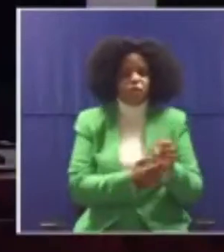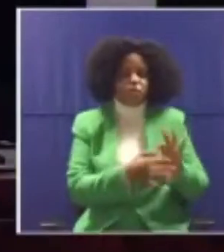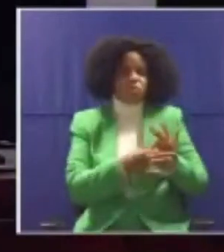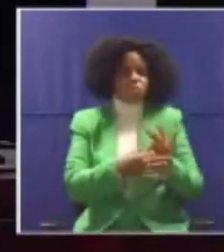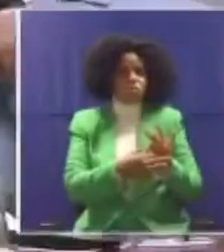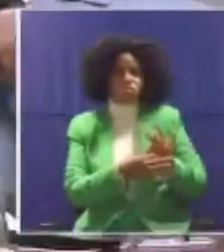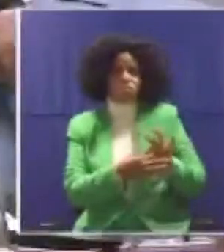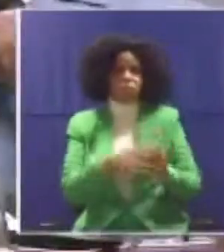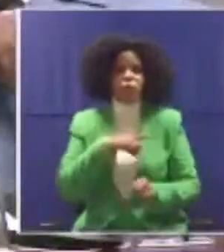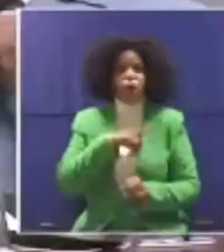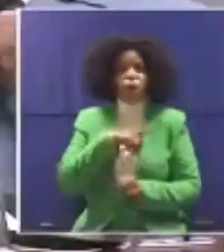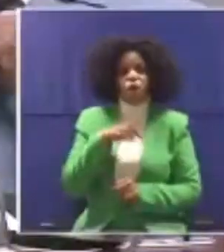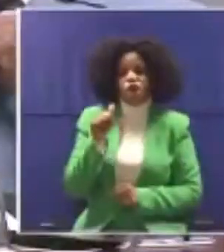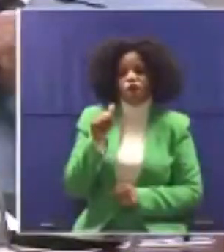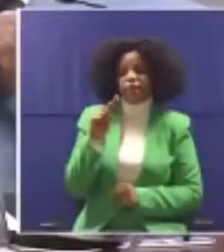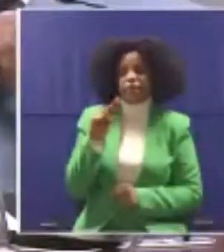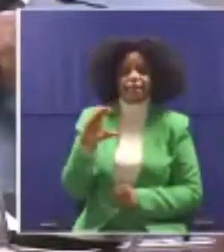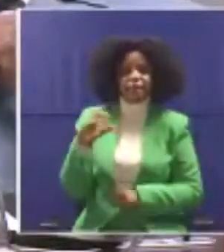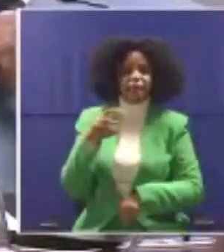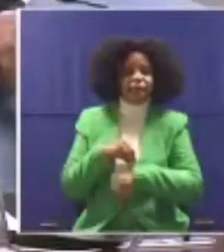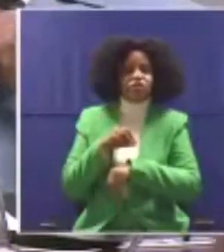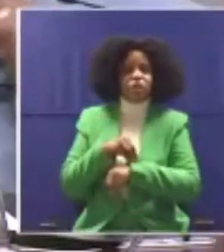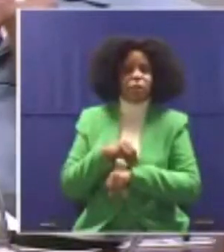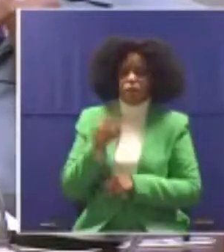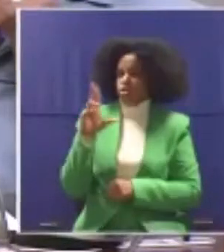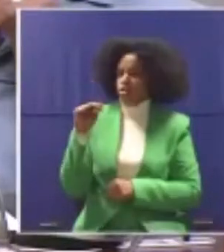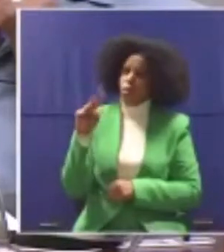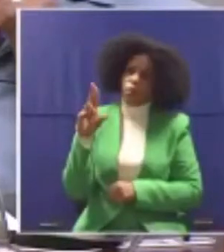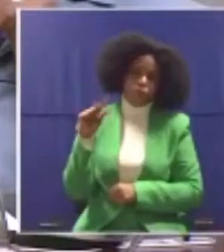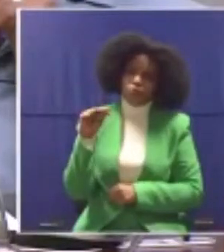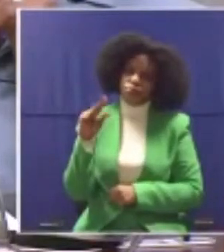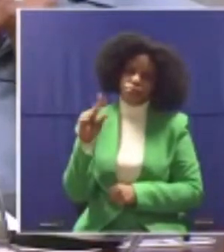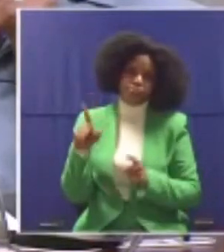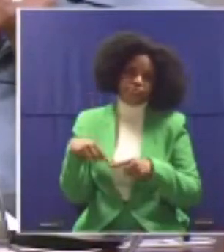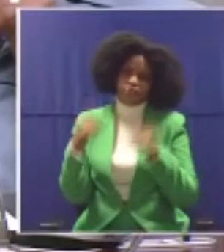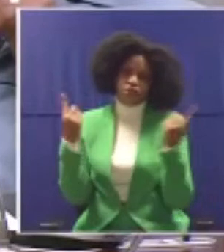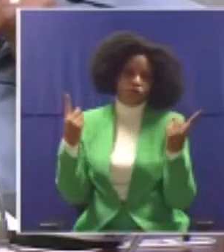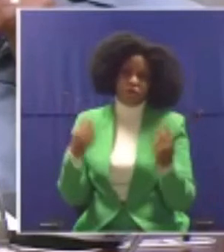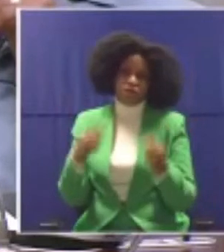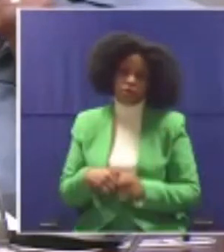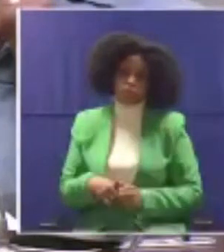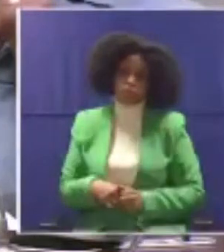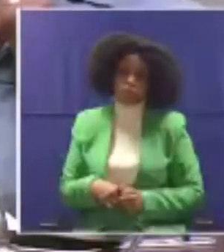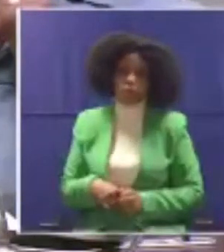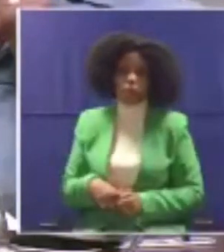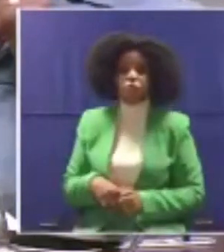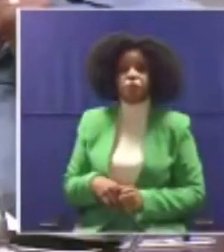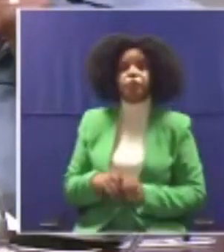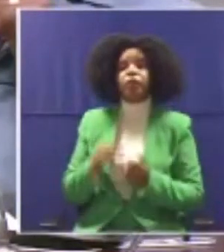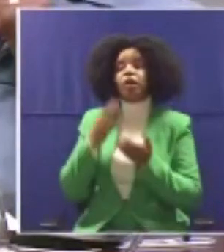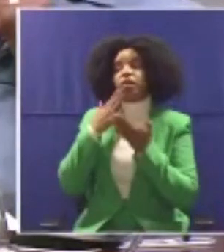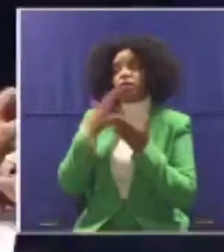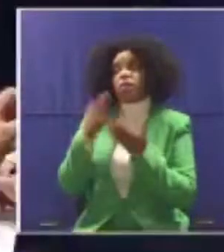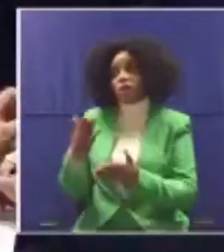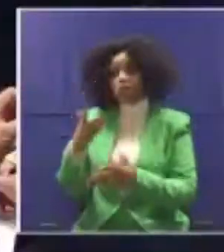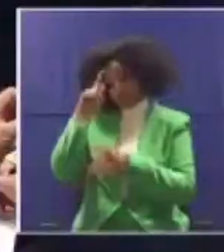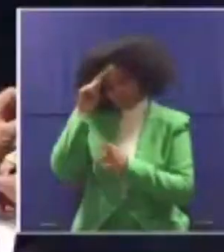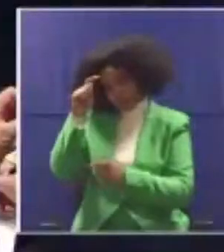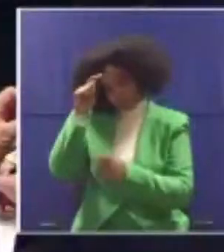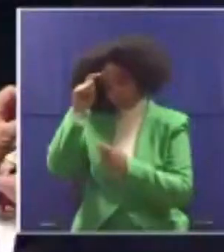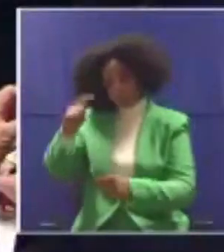We are not. Thank you. Thank you, Honorable Deputy President.